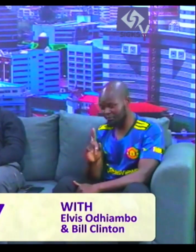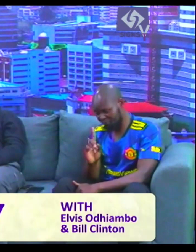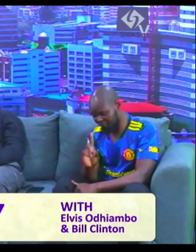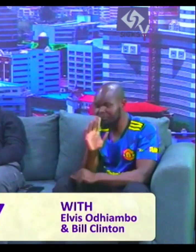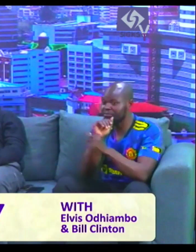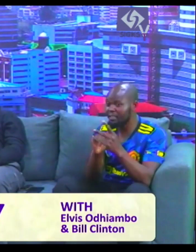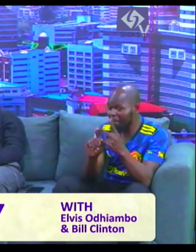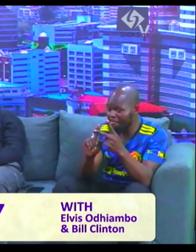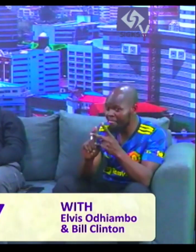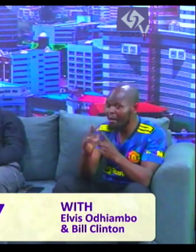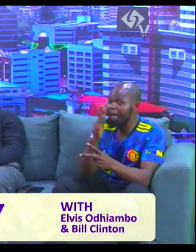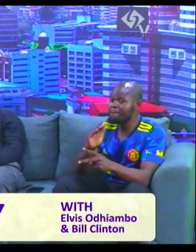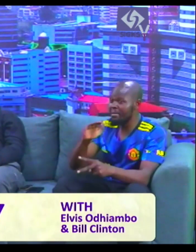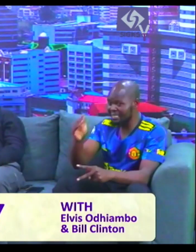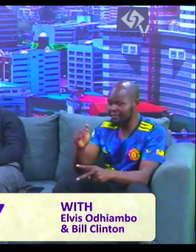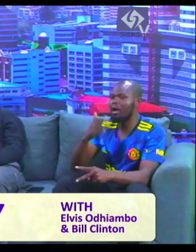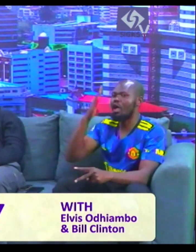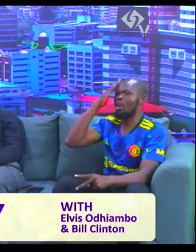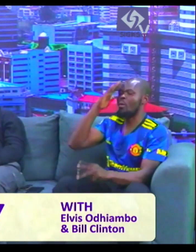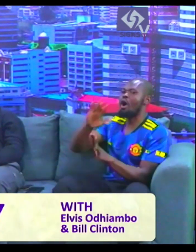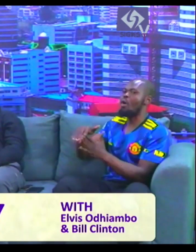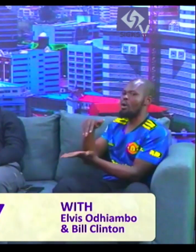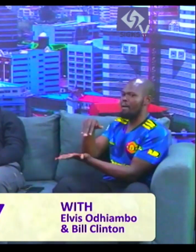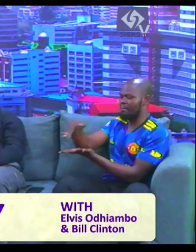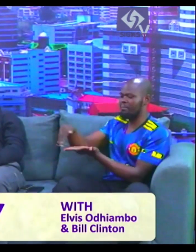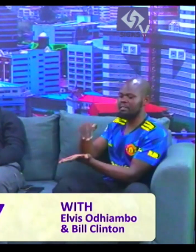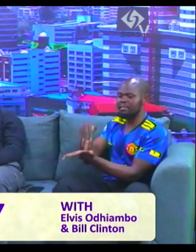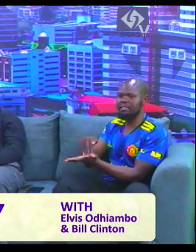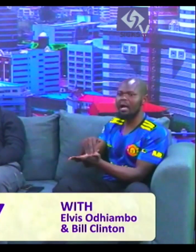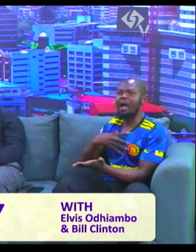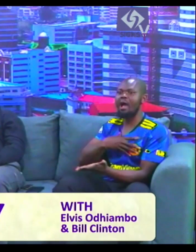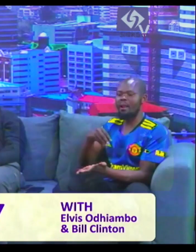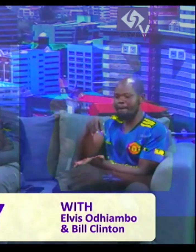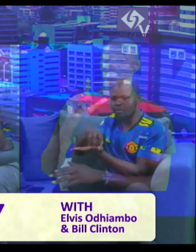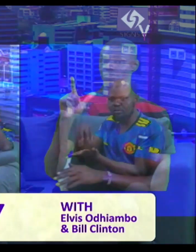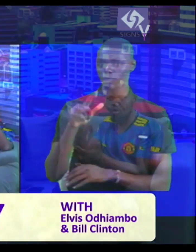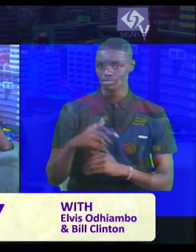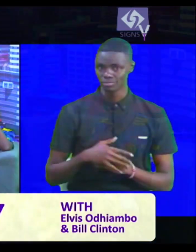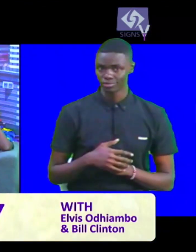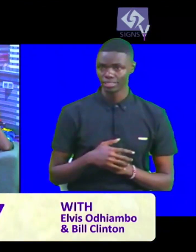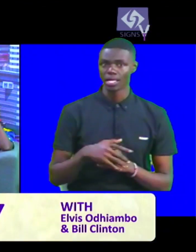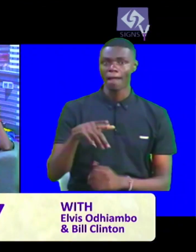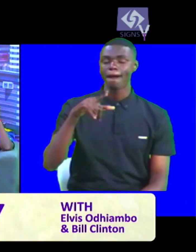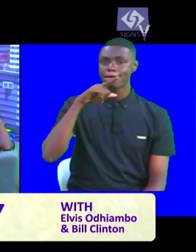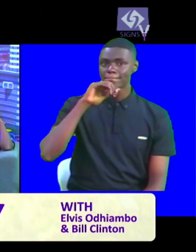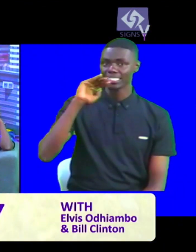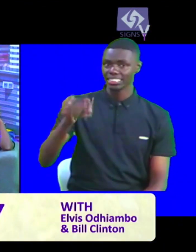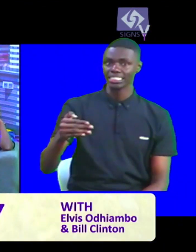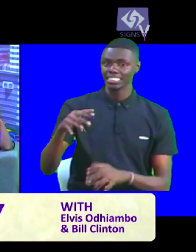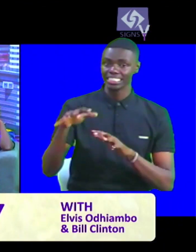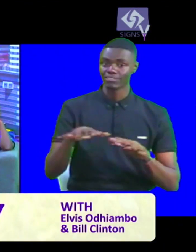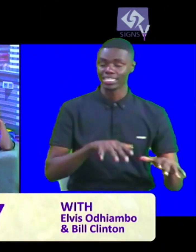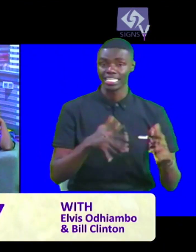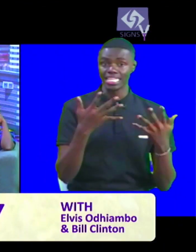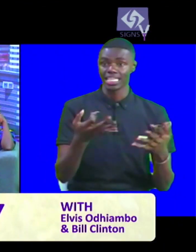and I think this, you know, confuses the players in between the game. Manchester City suffering in the